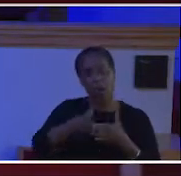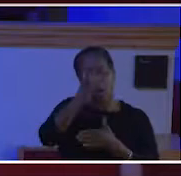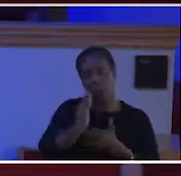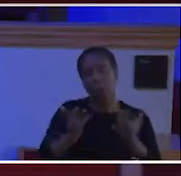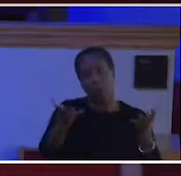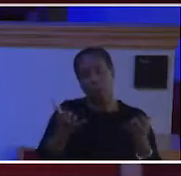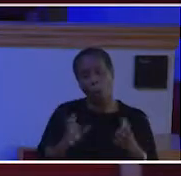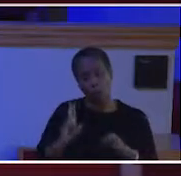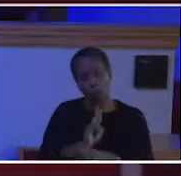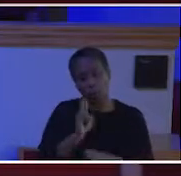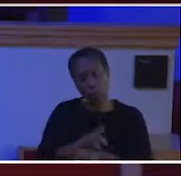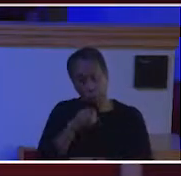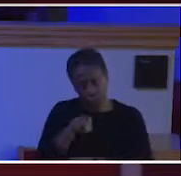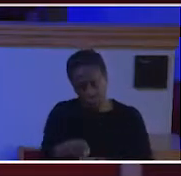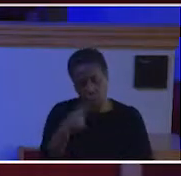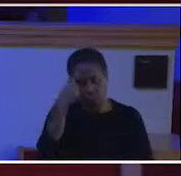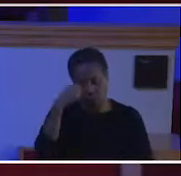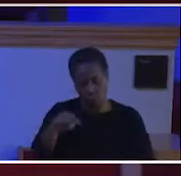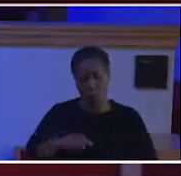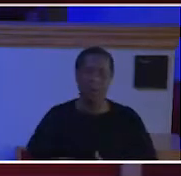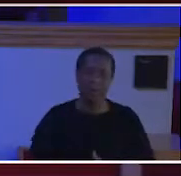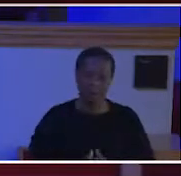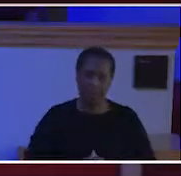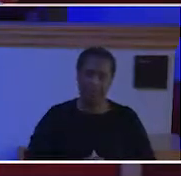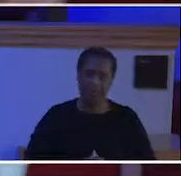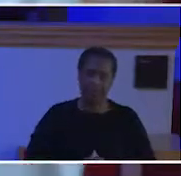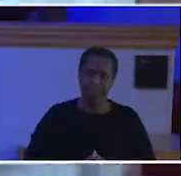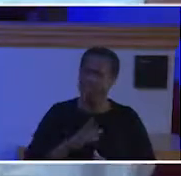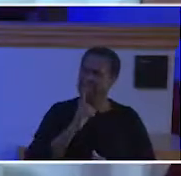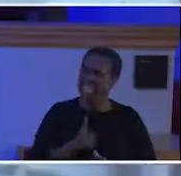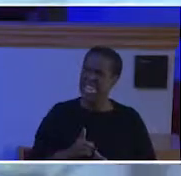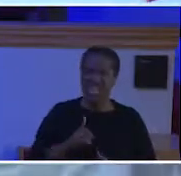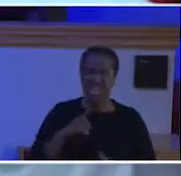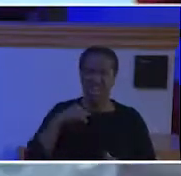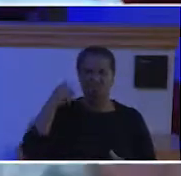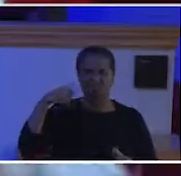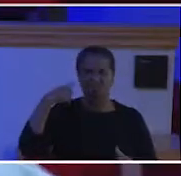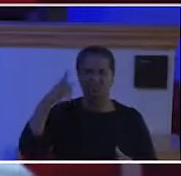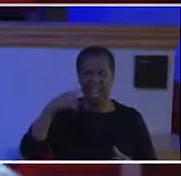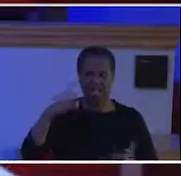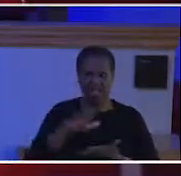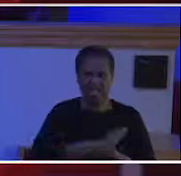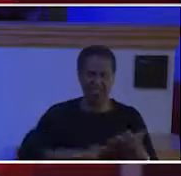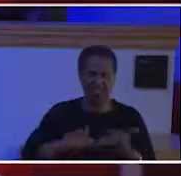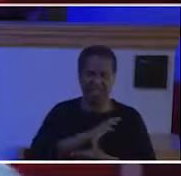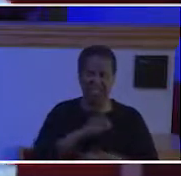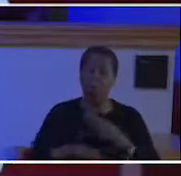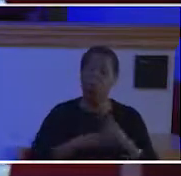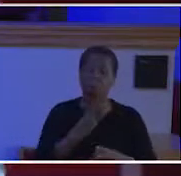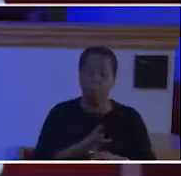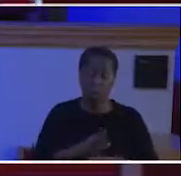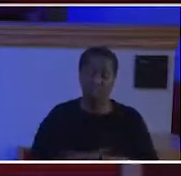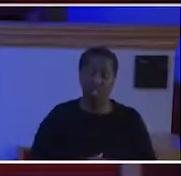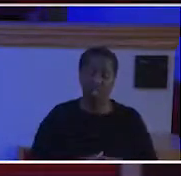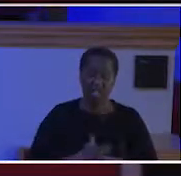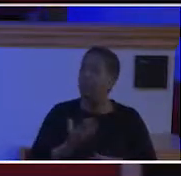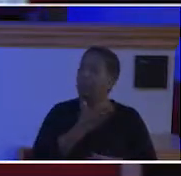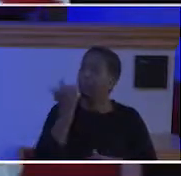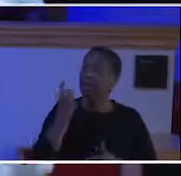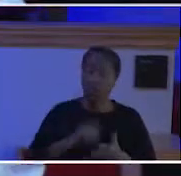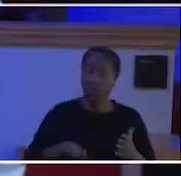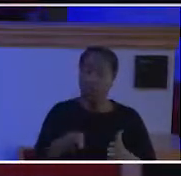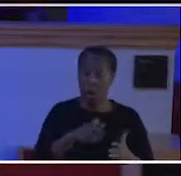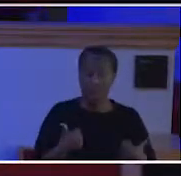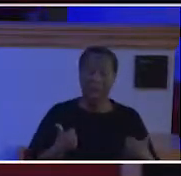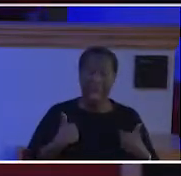to use you for. In a crazy, mixed up world, because what you